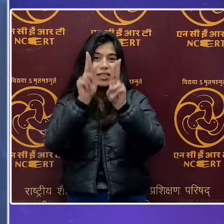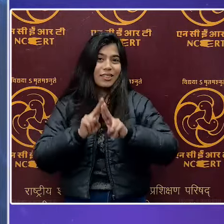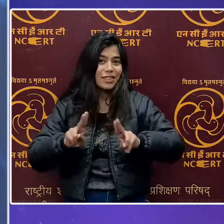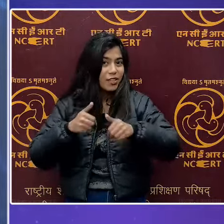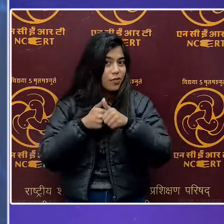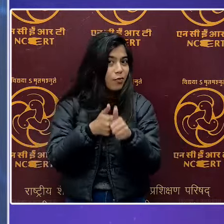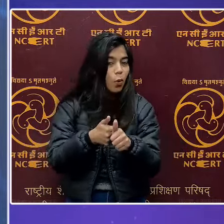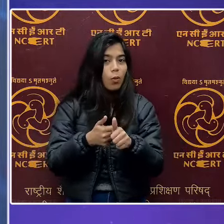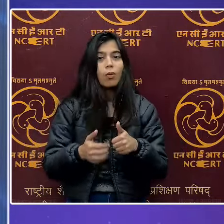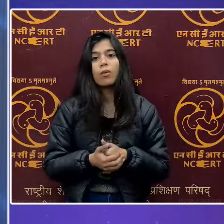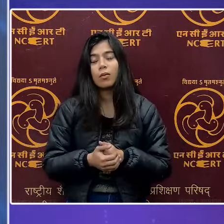Okay. Okay. Now,